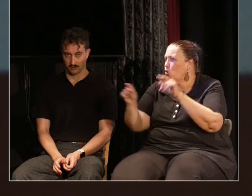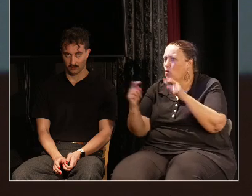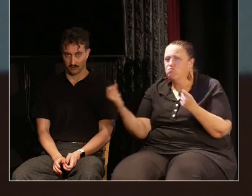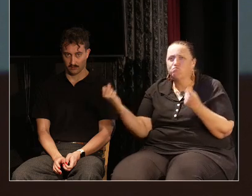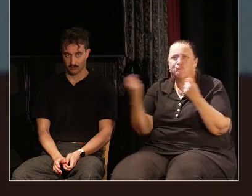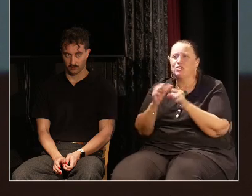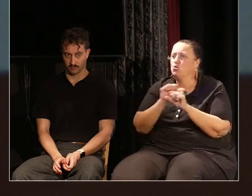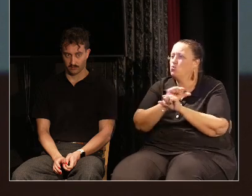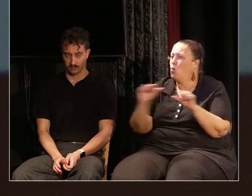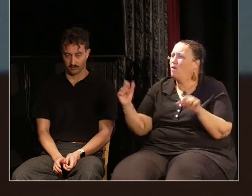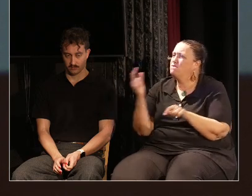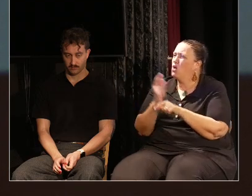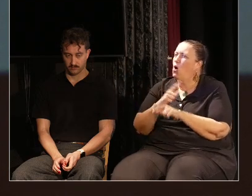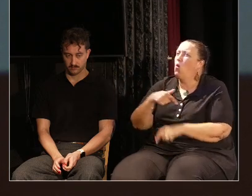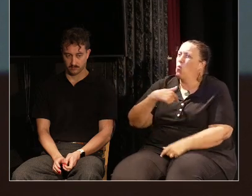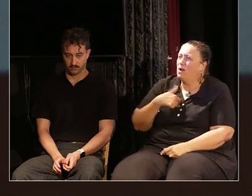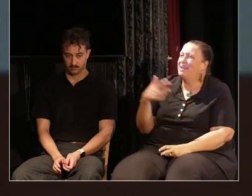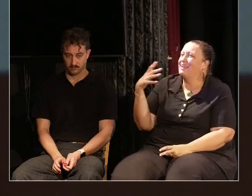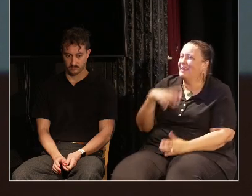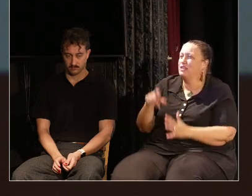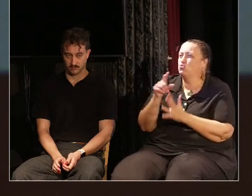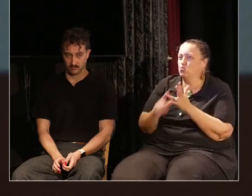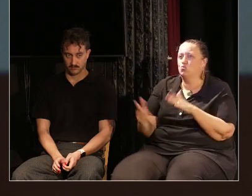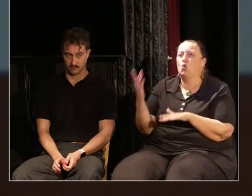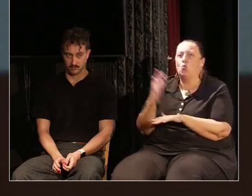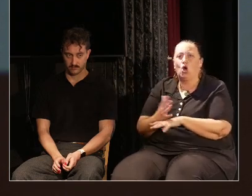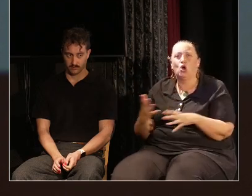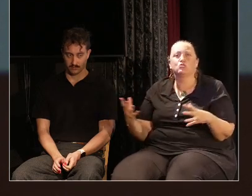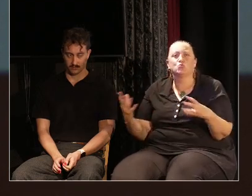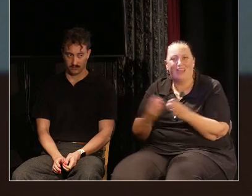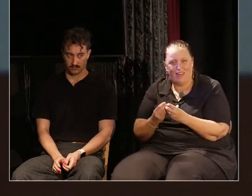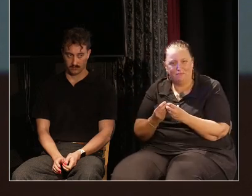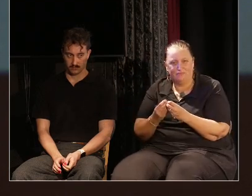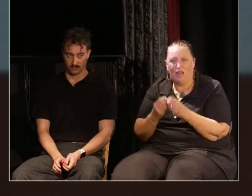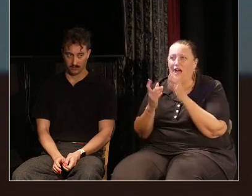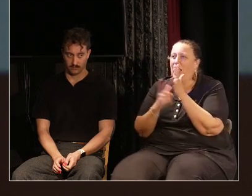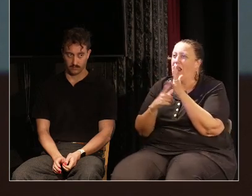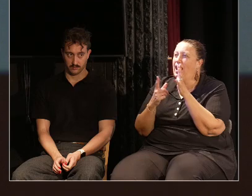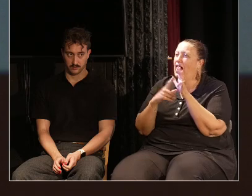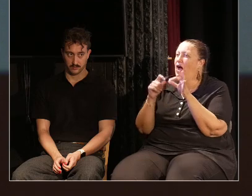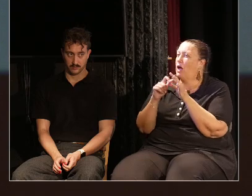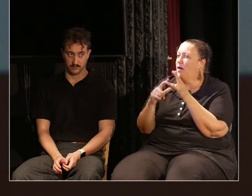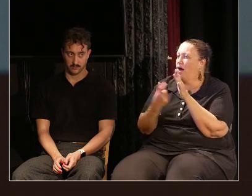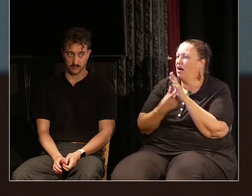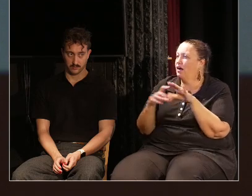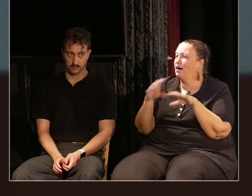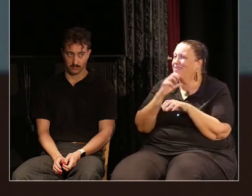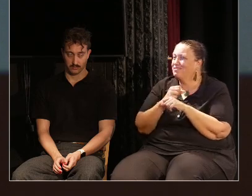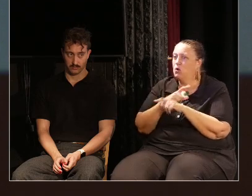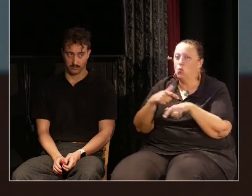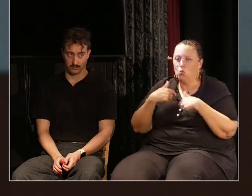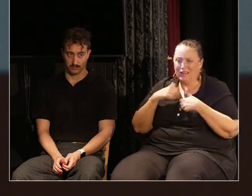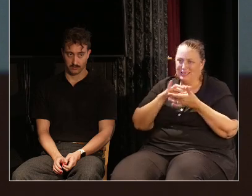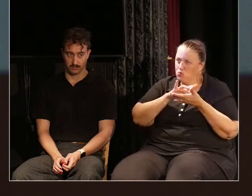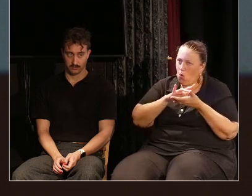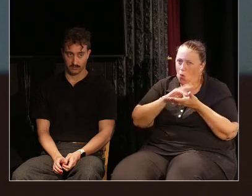voices, is we need to keep doing the work together. And for us as a Labor government, that has been a core part of how we've worked